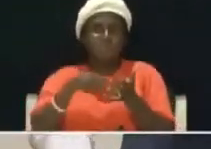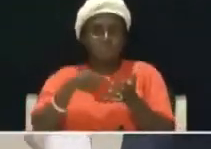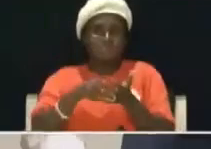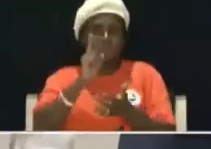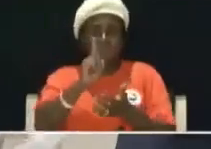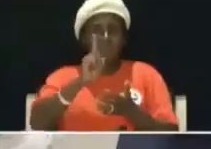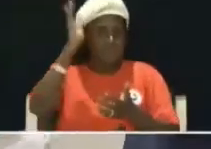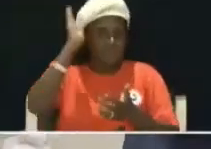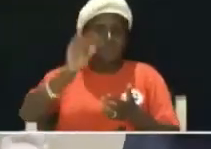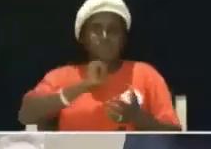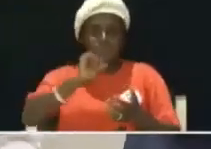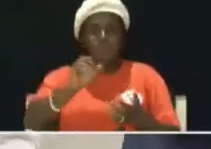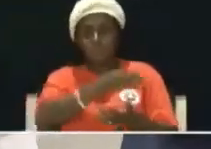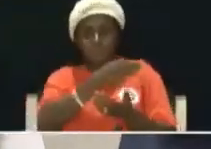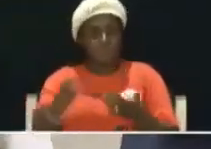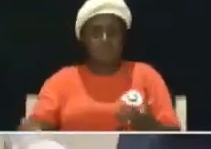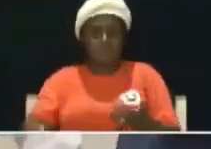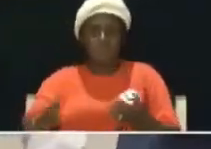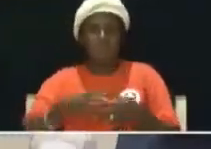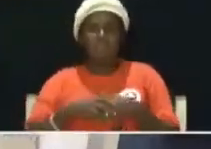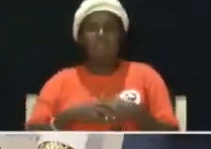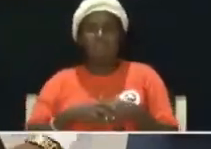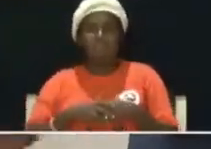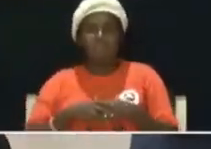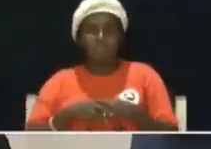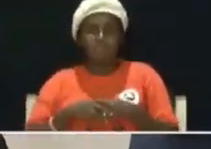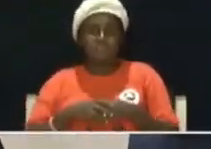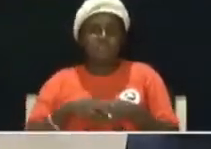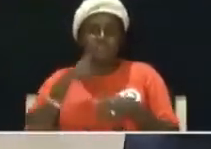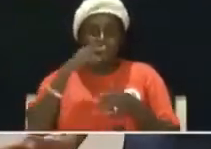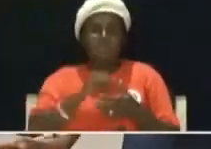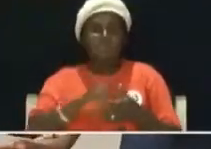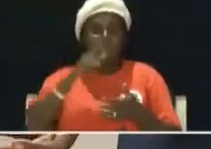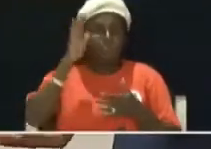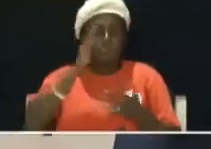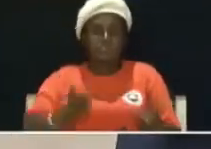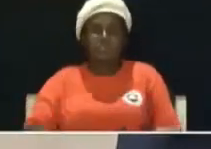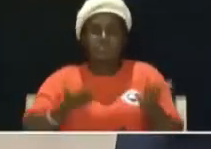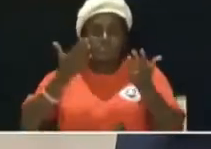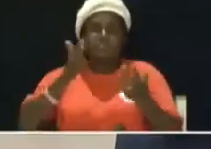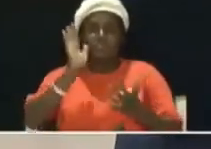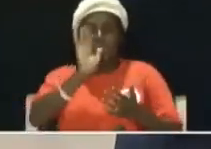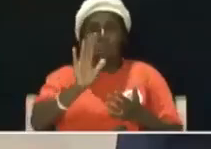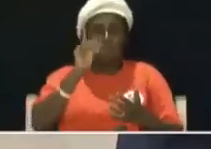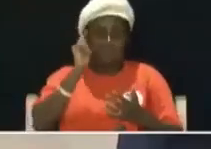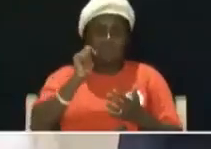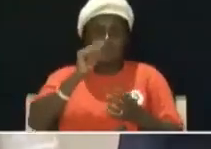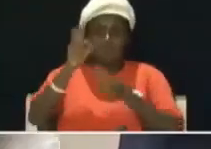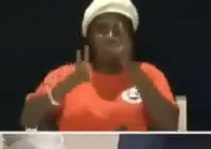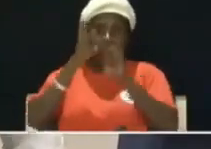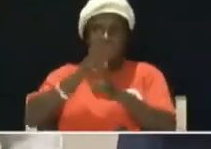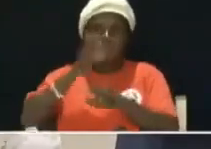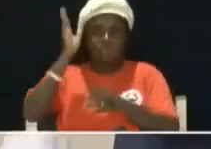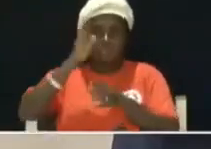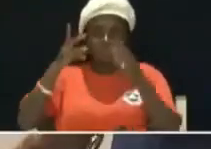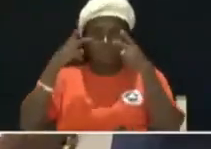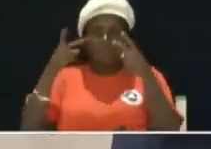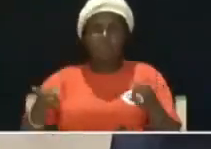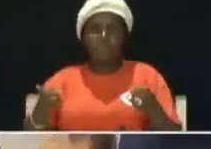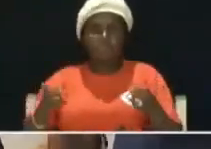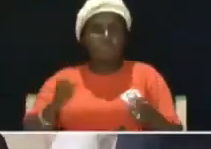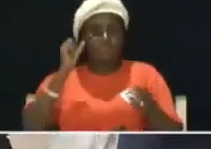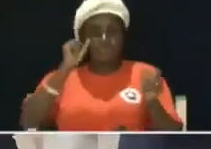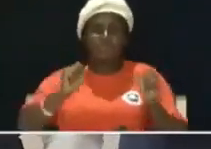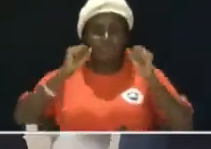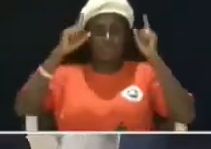not fall. He said, you will carry your testimony and the world will see. She woke